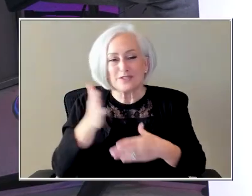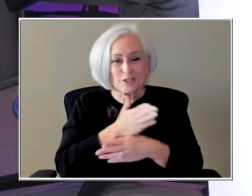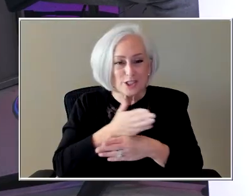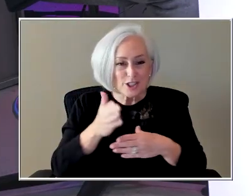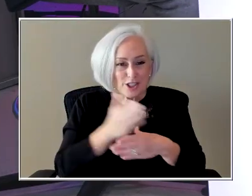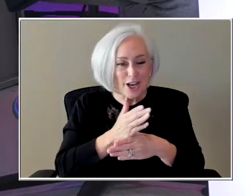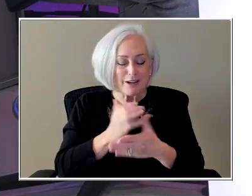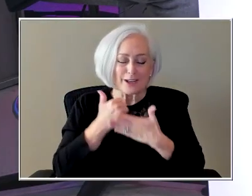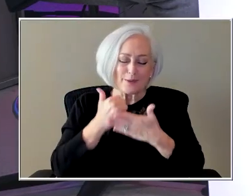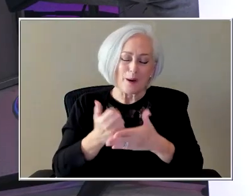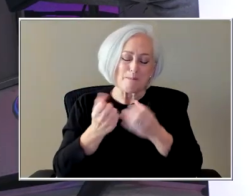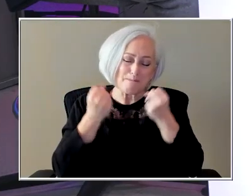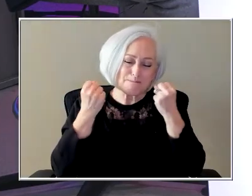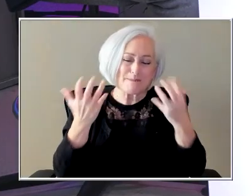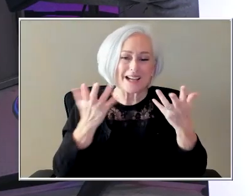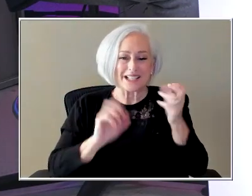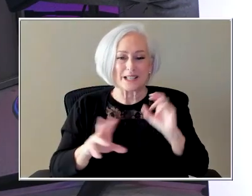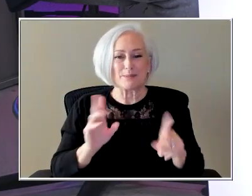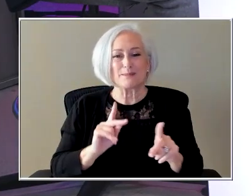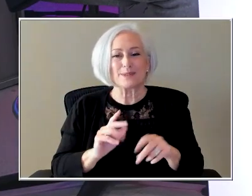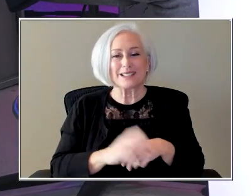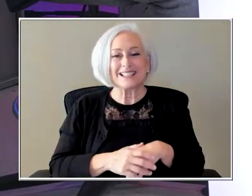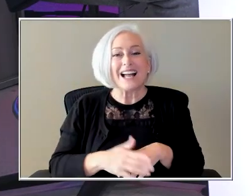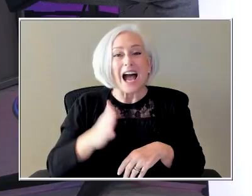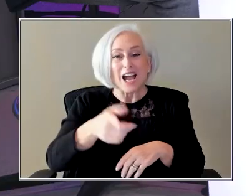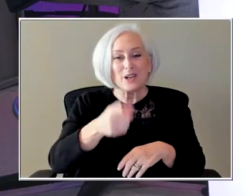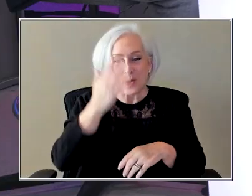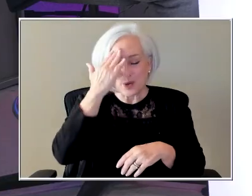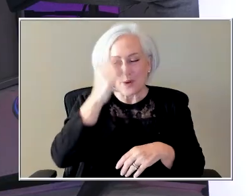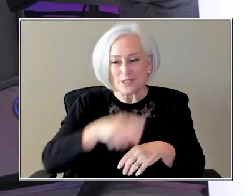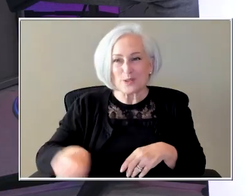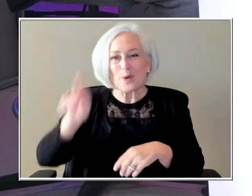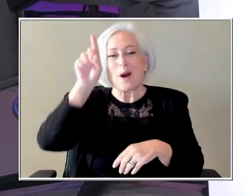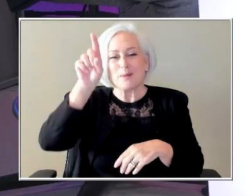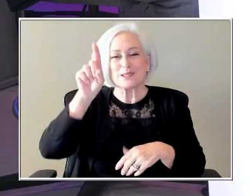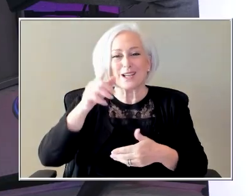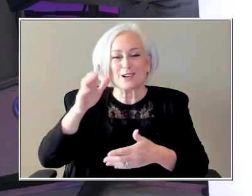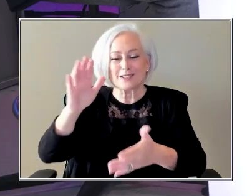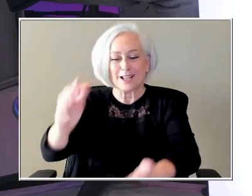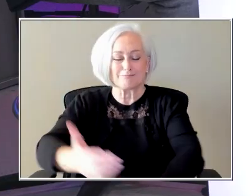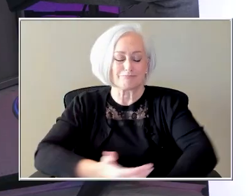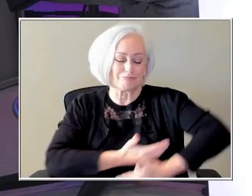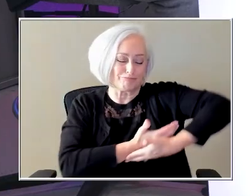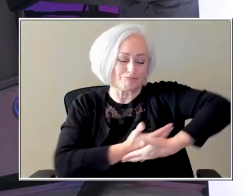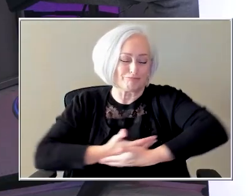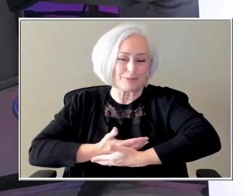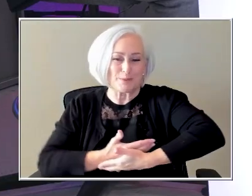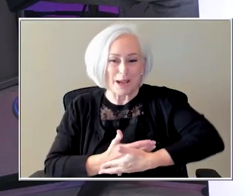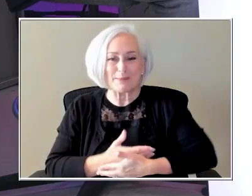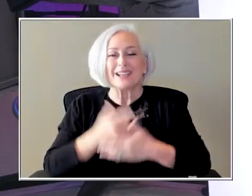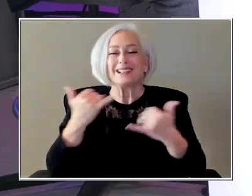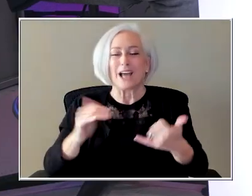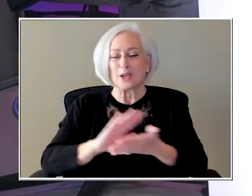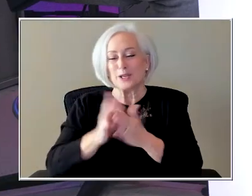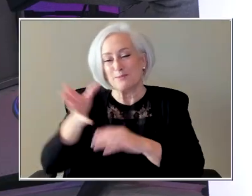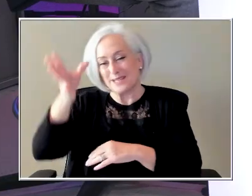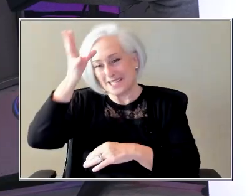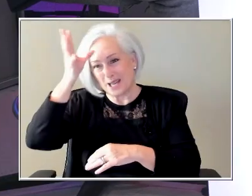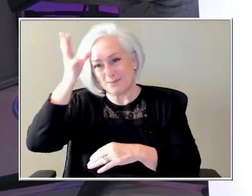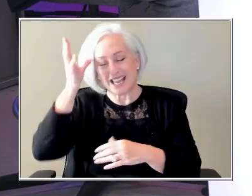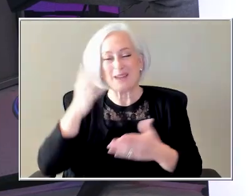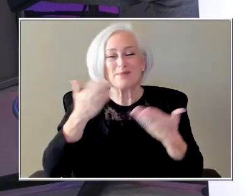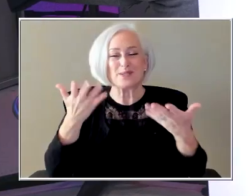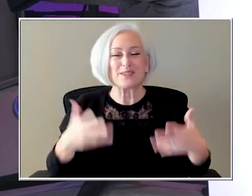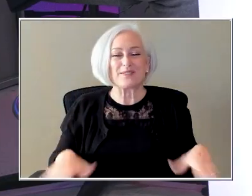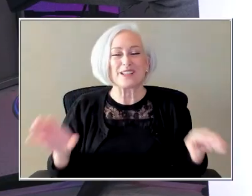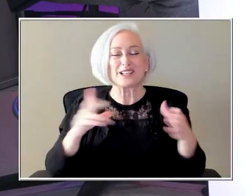Alexis. And Dr. Crawford, I know you want to get upstairs and hold your little baby. Yes. So you can go be a doctor now and dad. We're going to close out this program. Thank